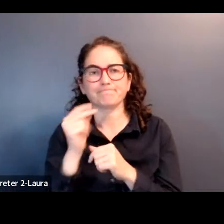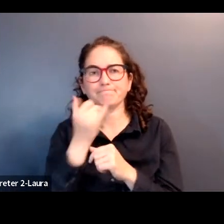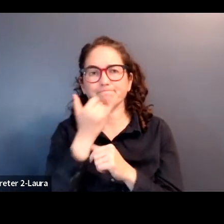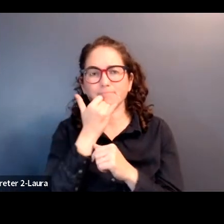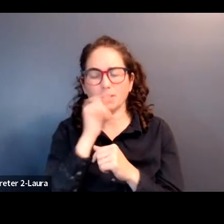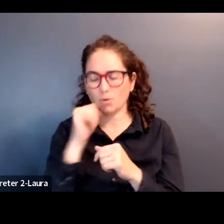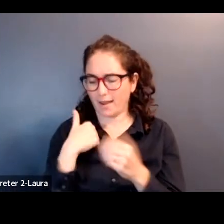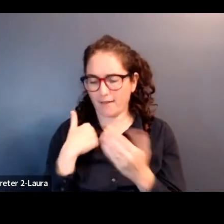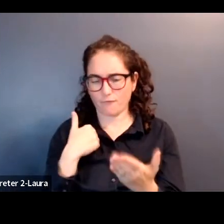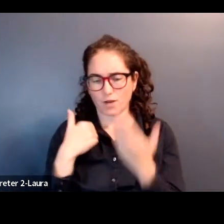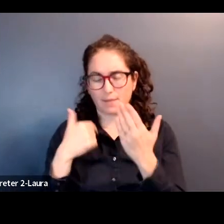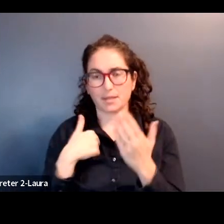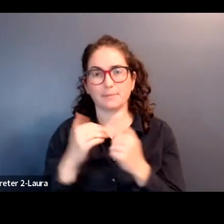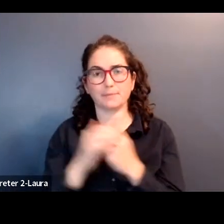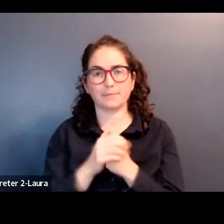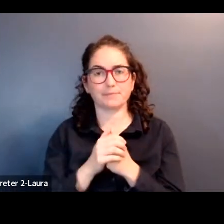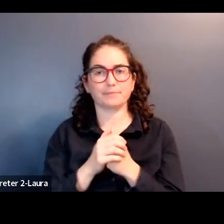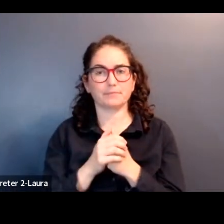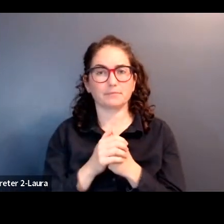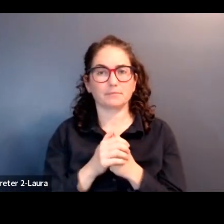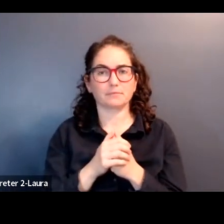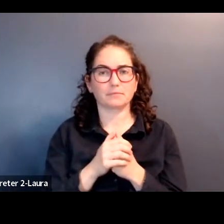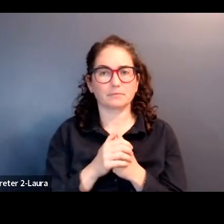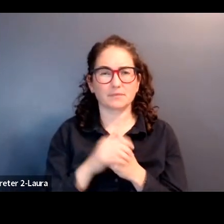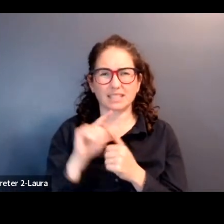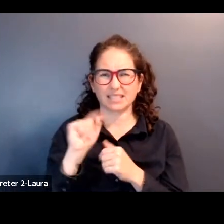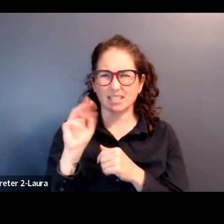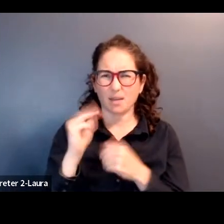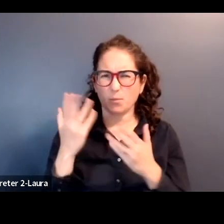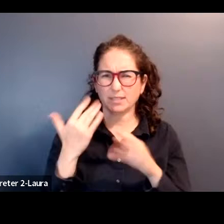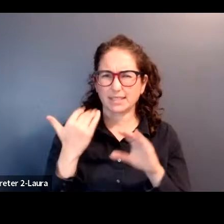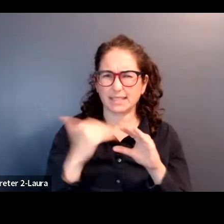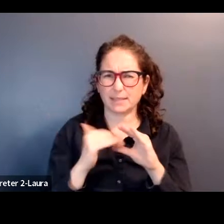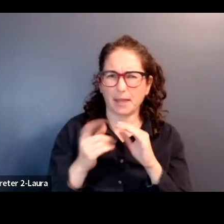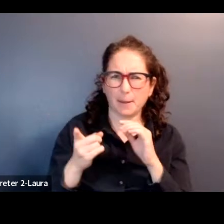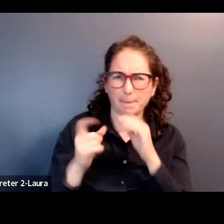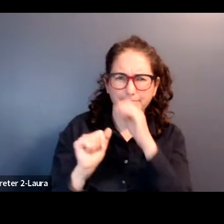me at the moment. It's Tom, do you have the